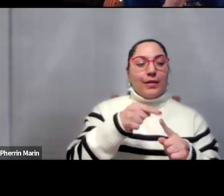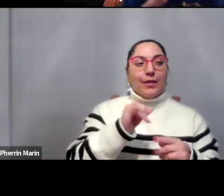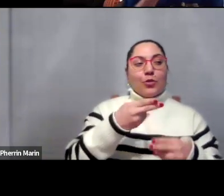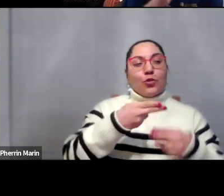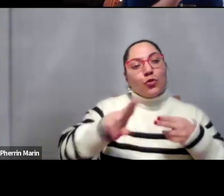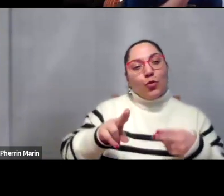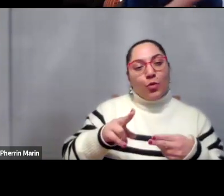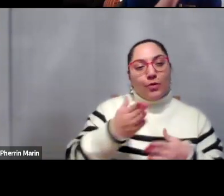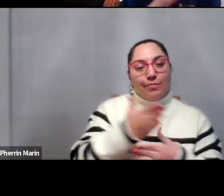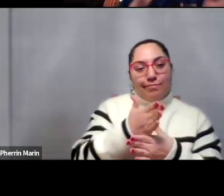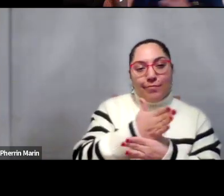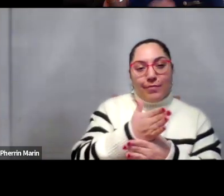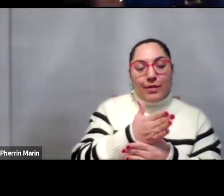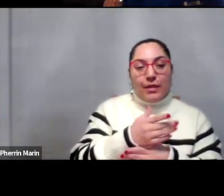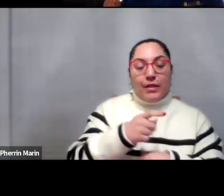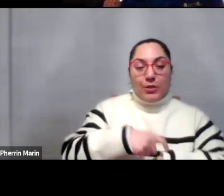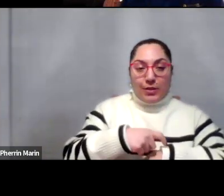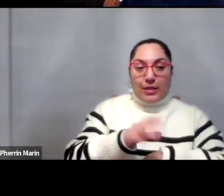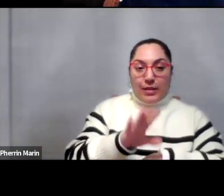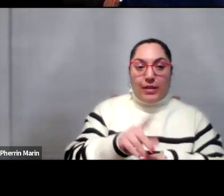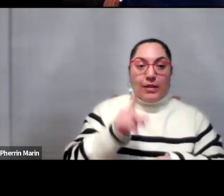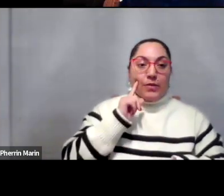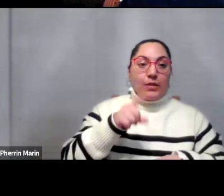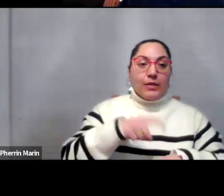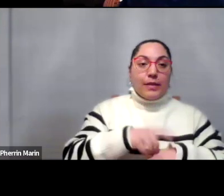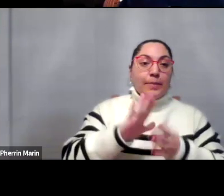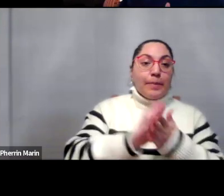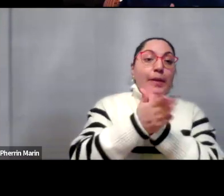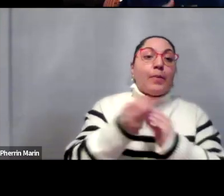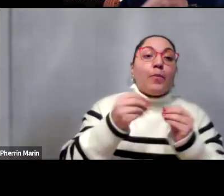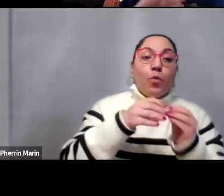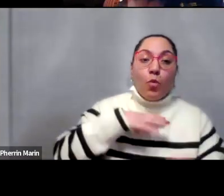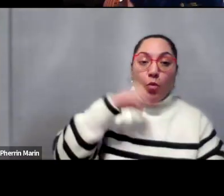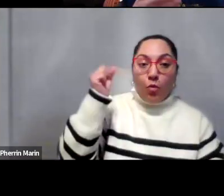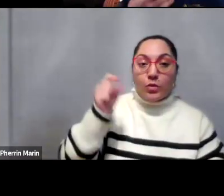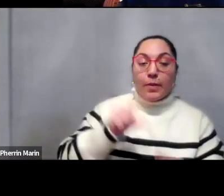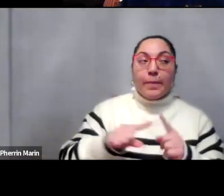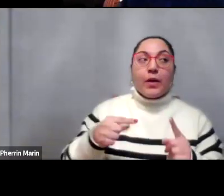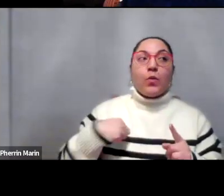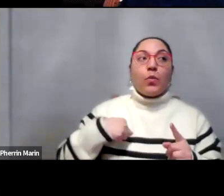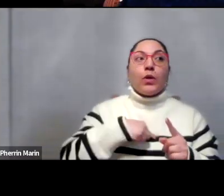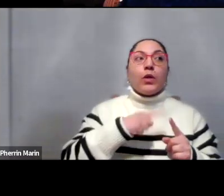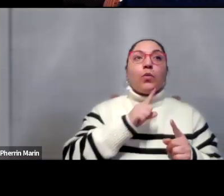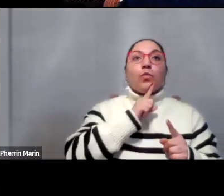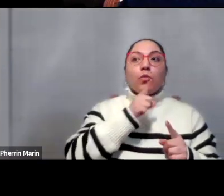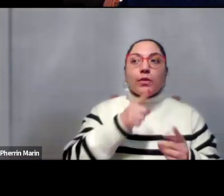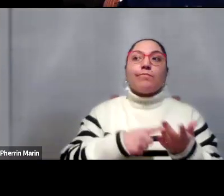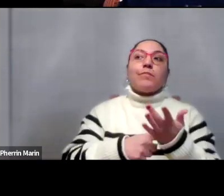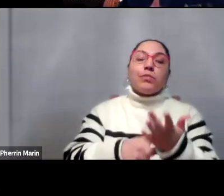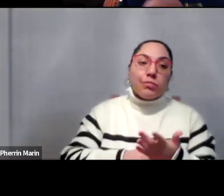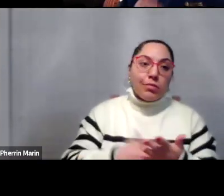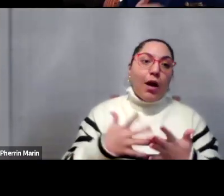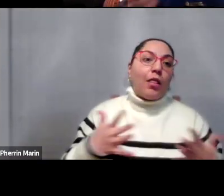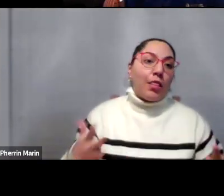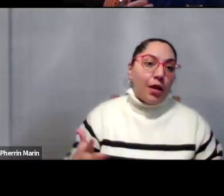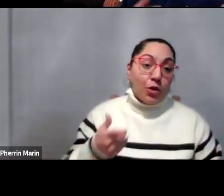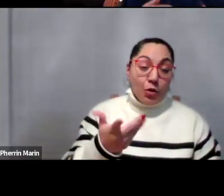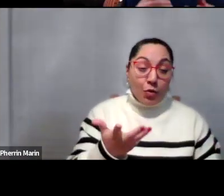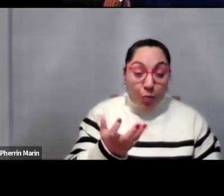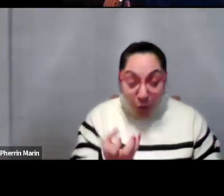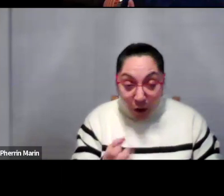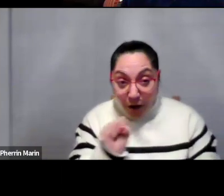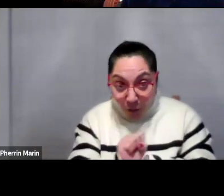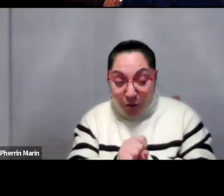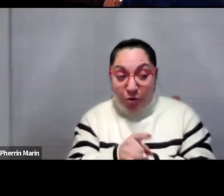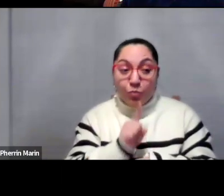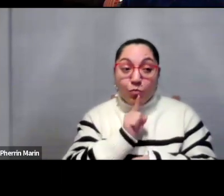short-term time until they get a little bit older. But we really do talk with people about, do you want to work? Is this